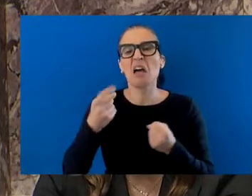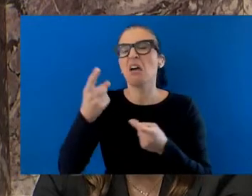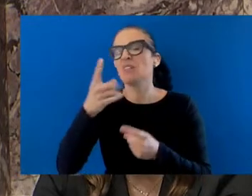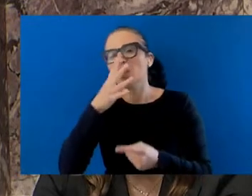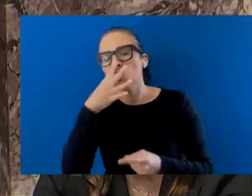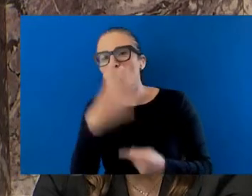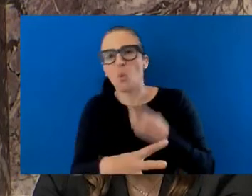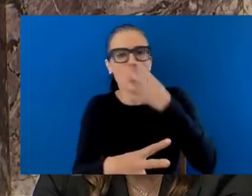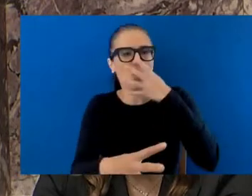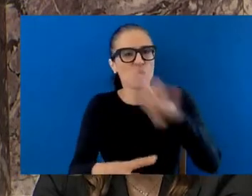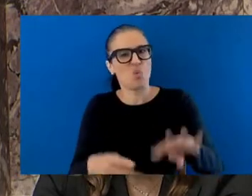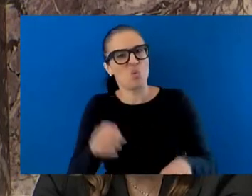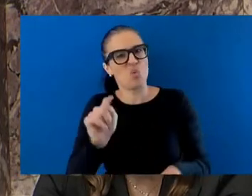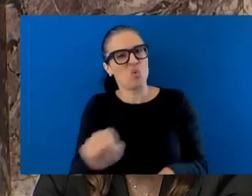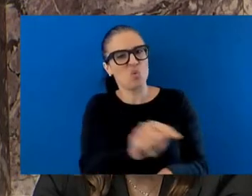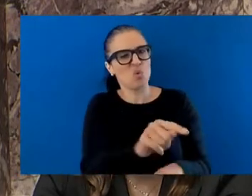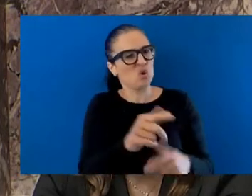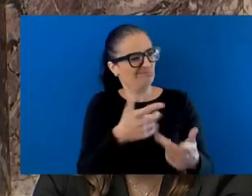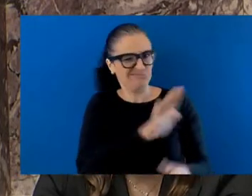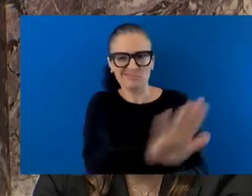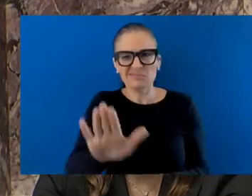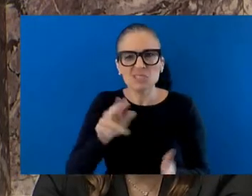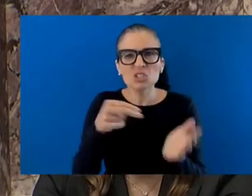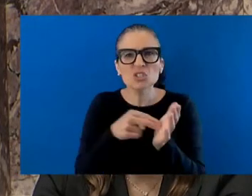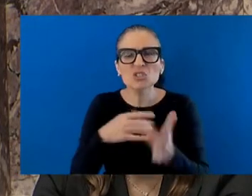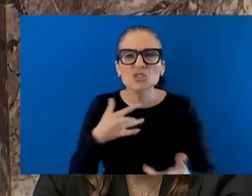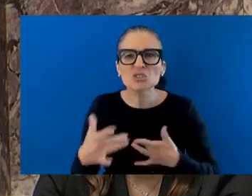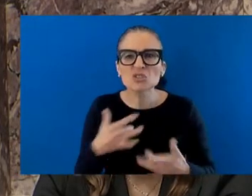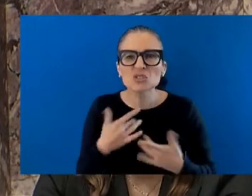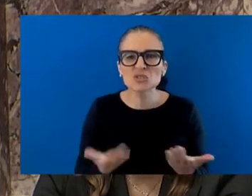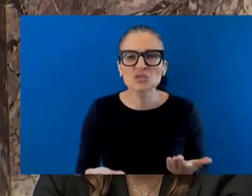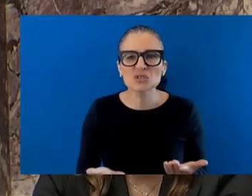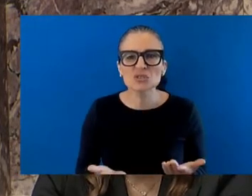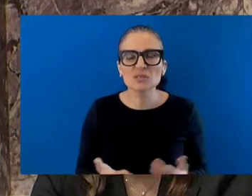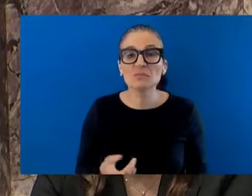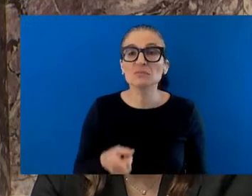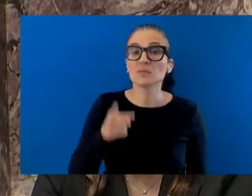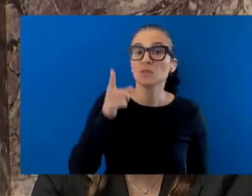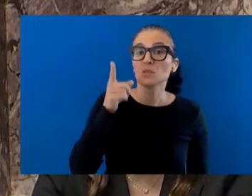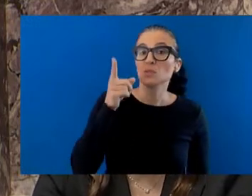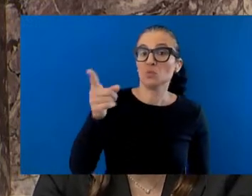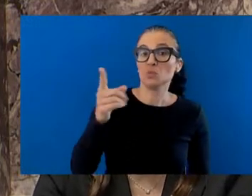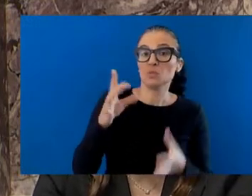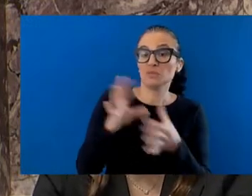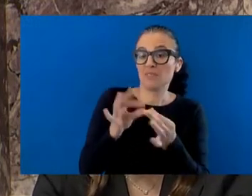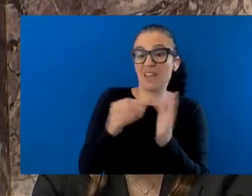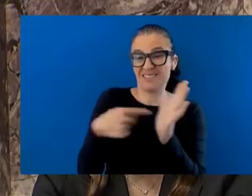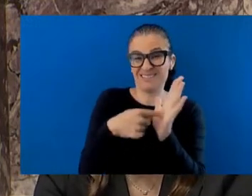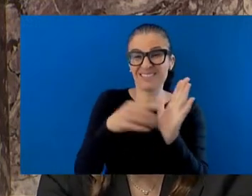to suggest that a health authority memo was simply poorly worded.